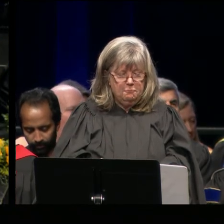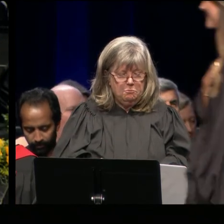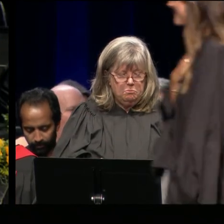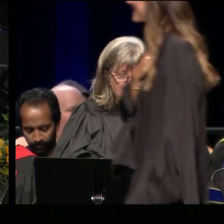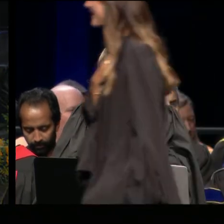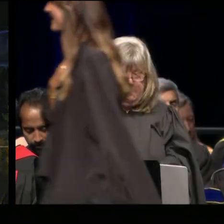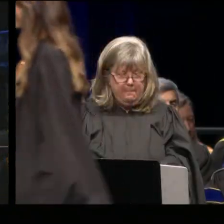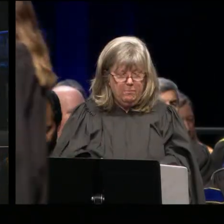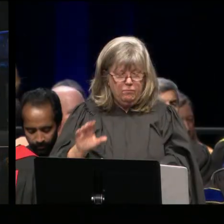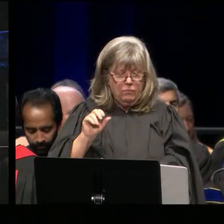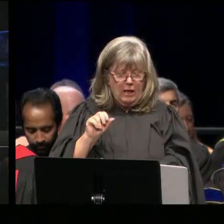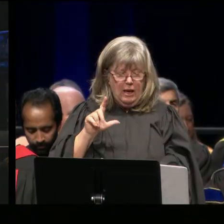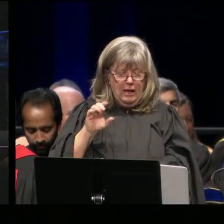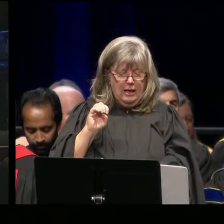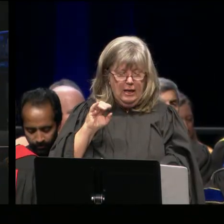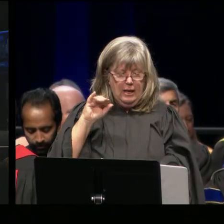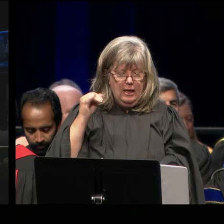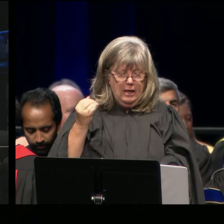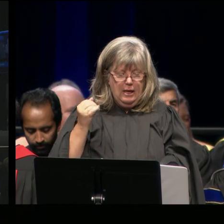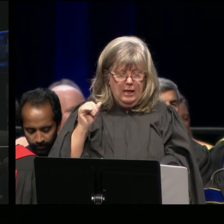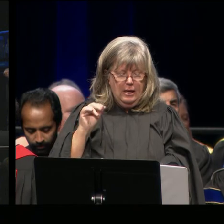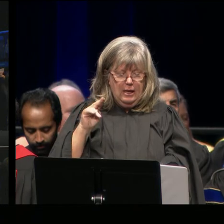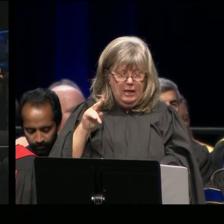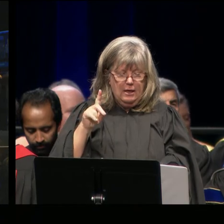Alejandra Mullet.